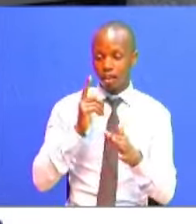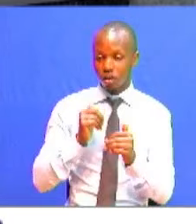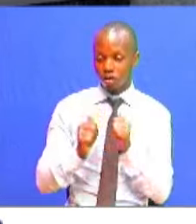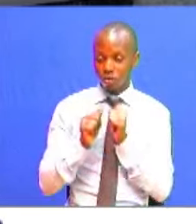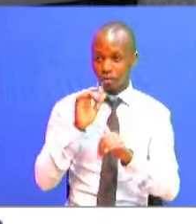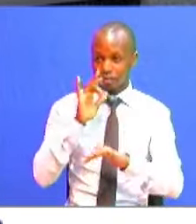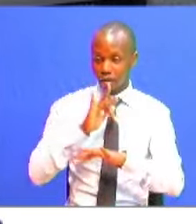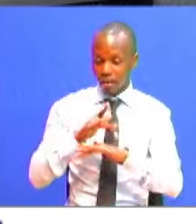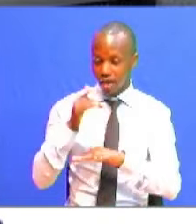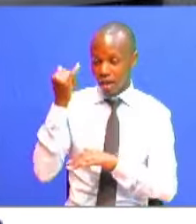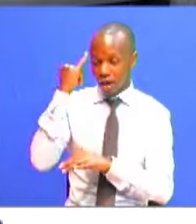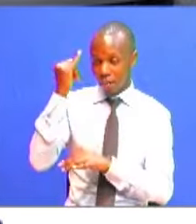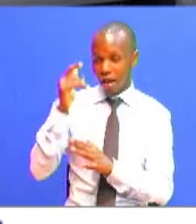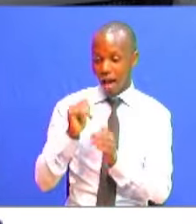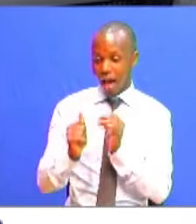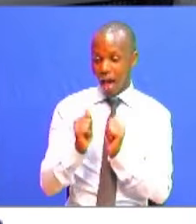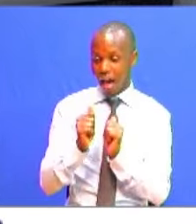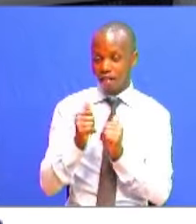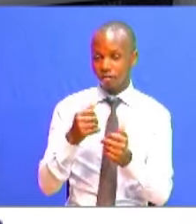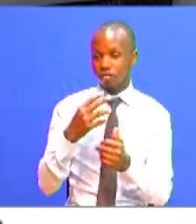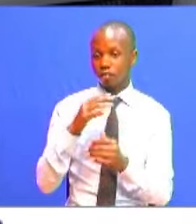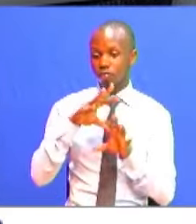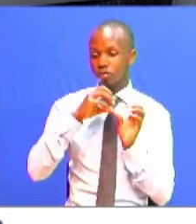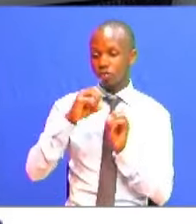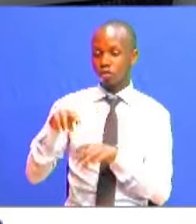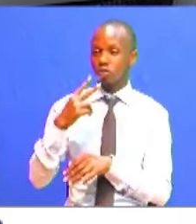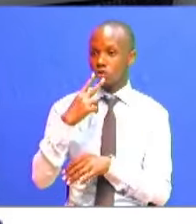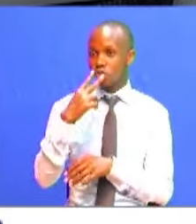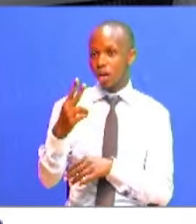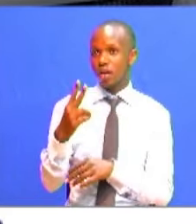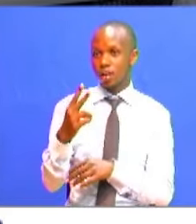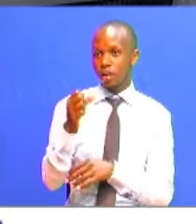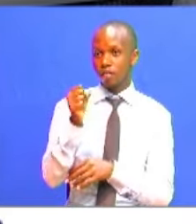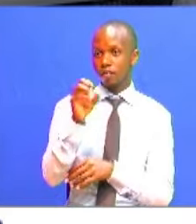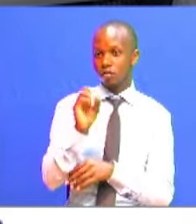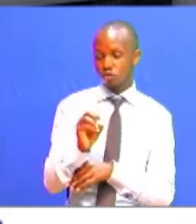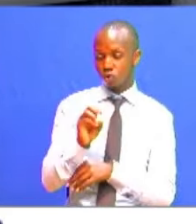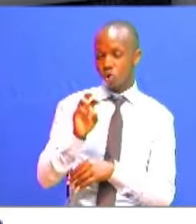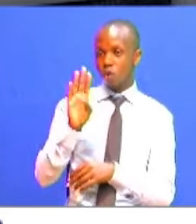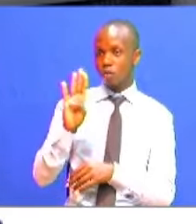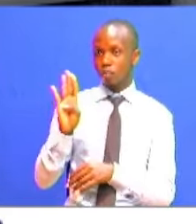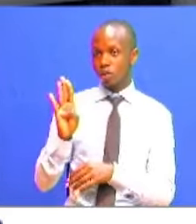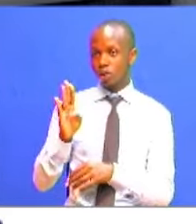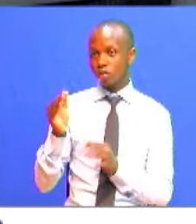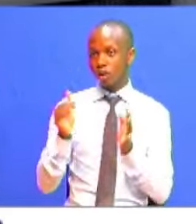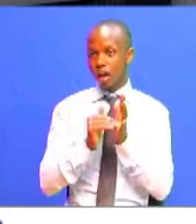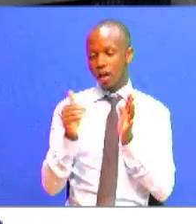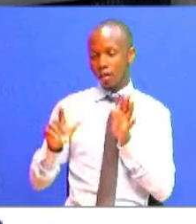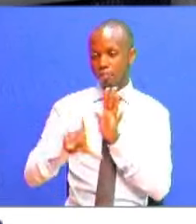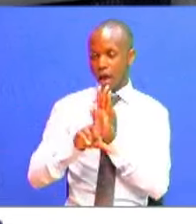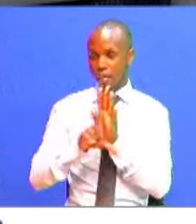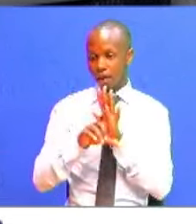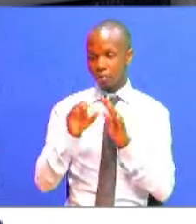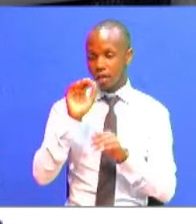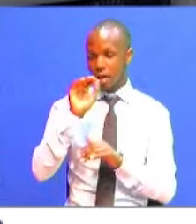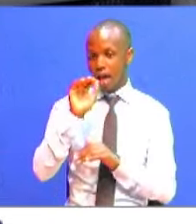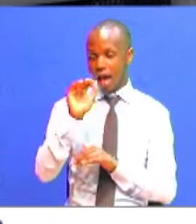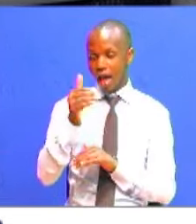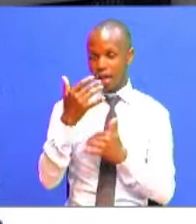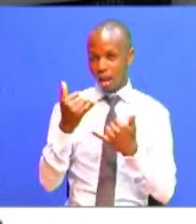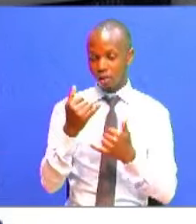and you can imagine, we are losing 252 billion worth in terms of illicit and counterfeit. So my request is,